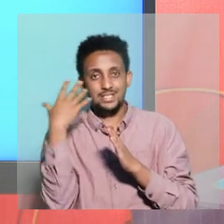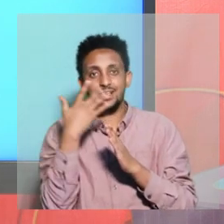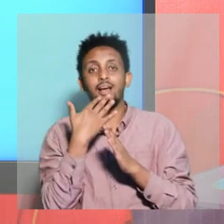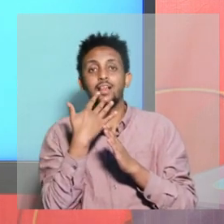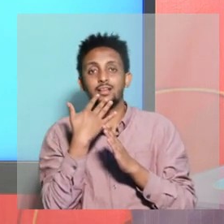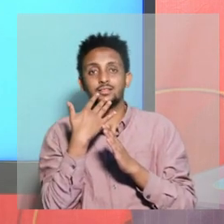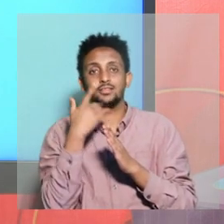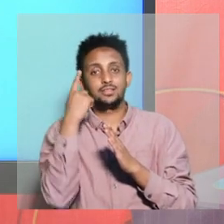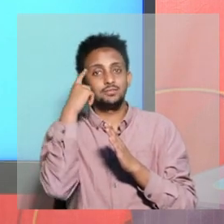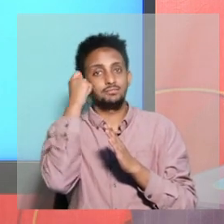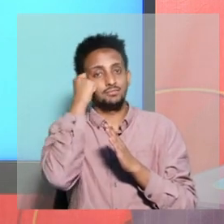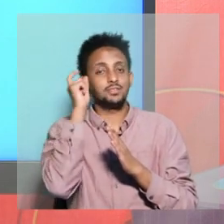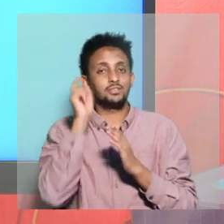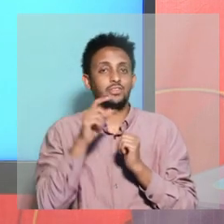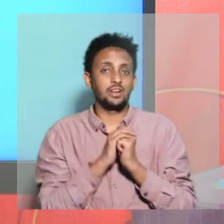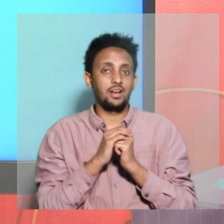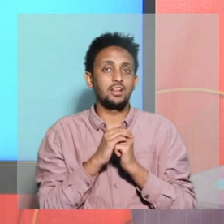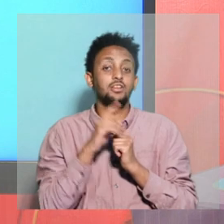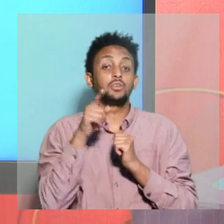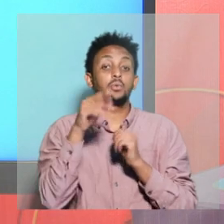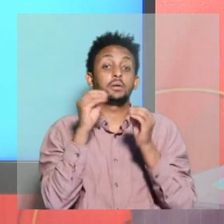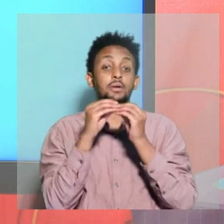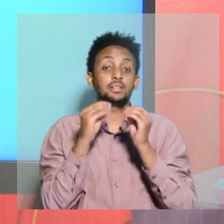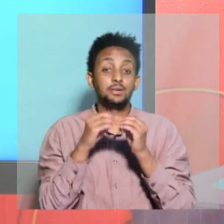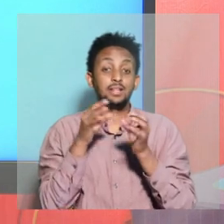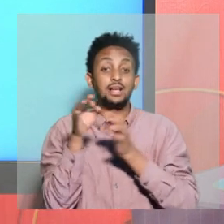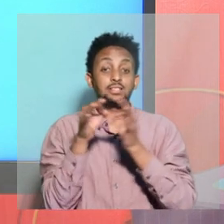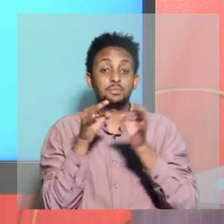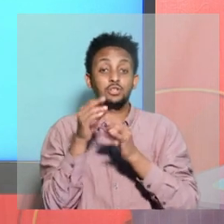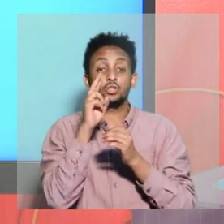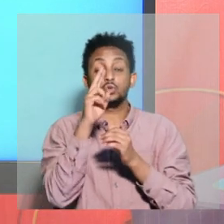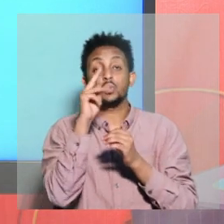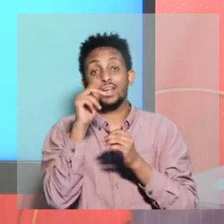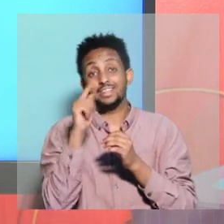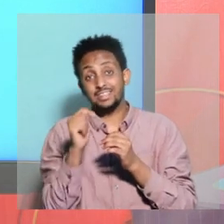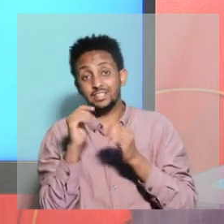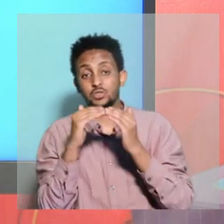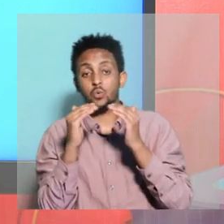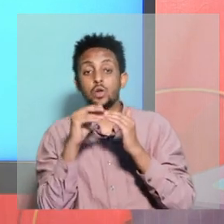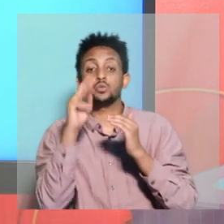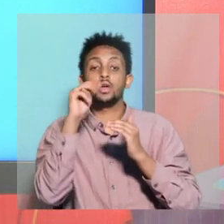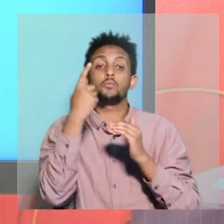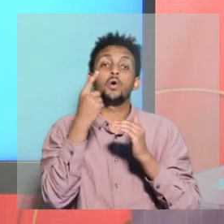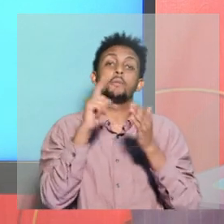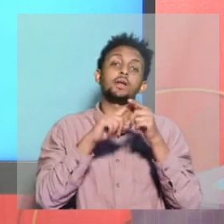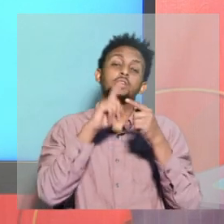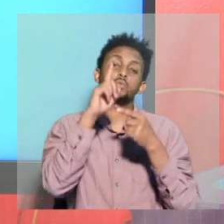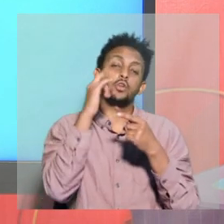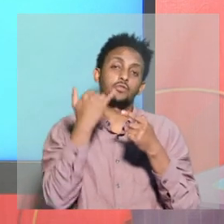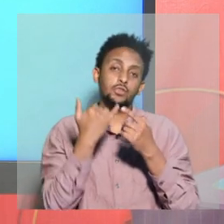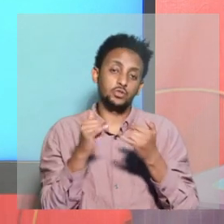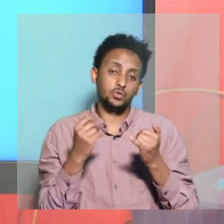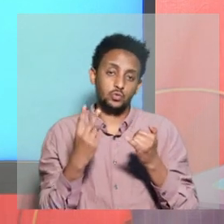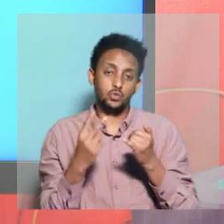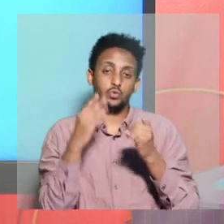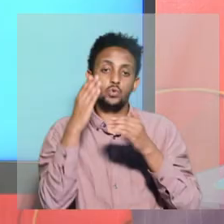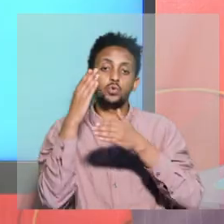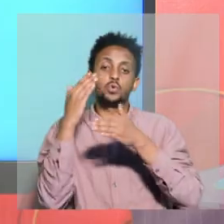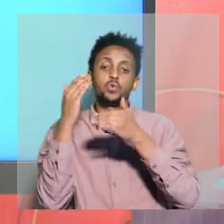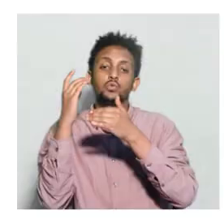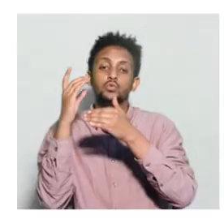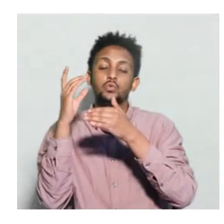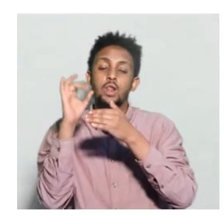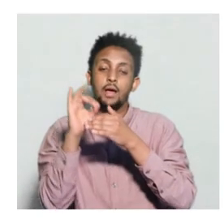keep in your mind that, and it's possible to have a mathematical expression. 2nt is equal to m plus 1 over 2 lambda for constructive